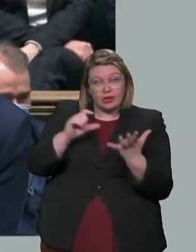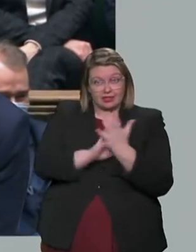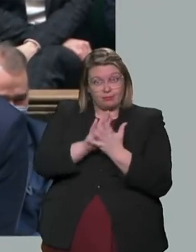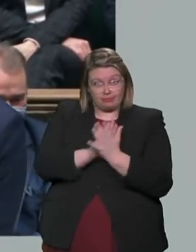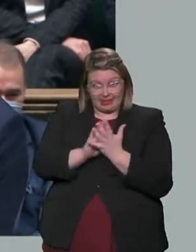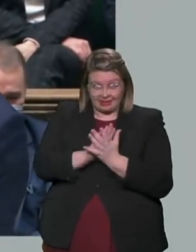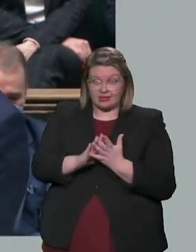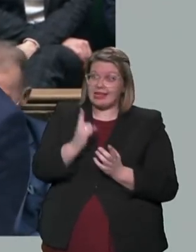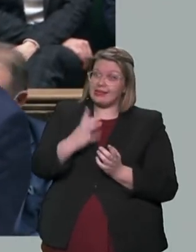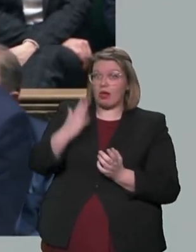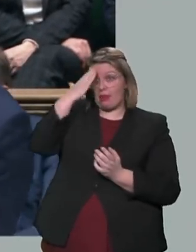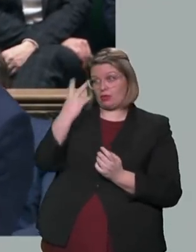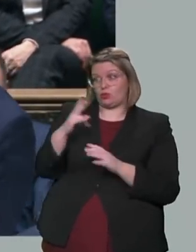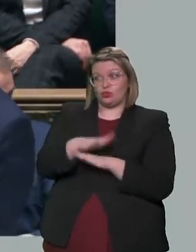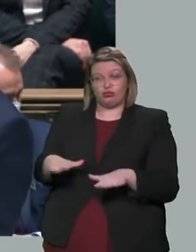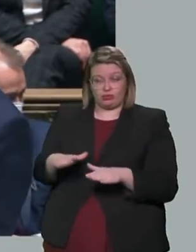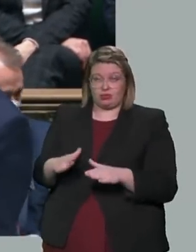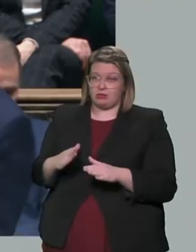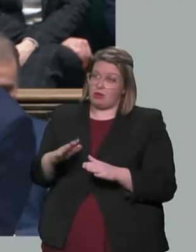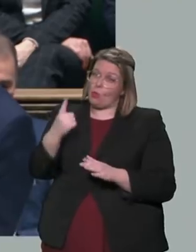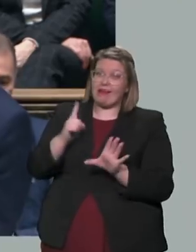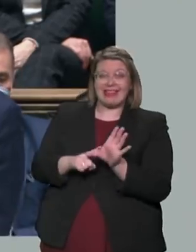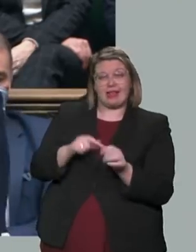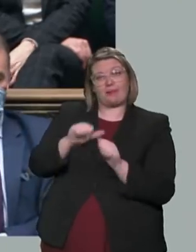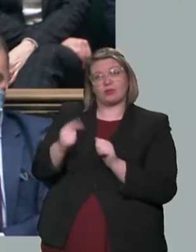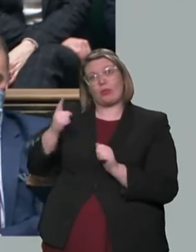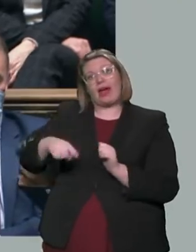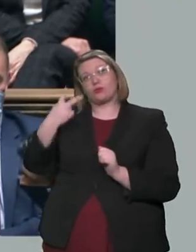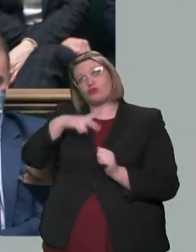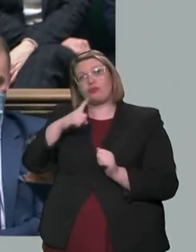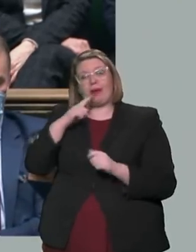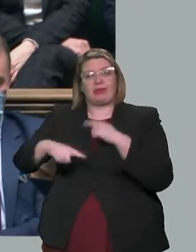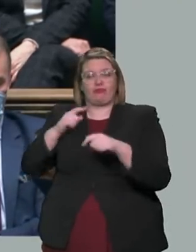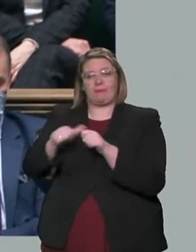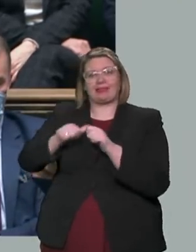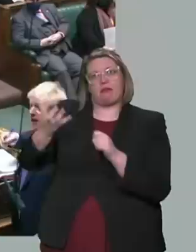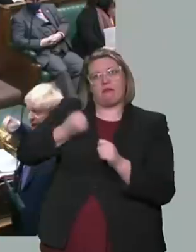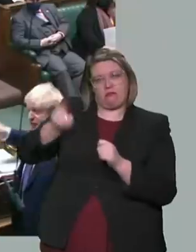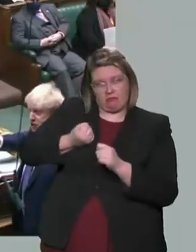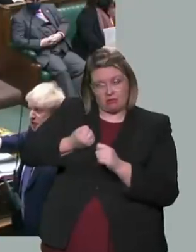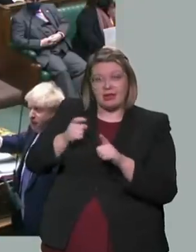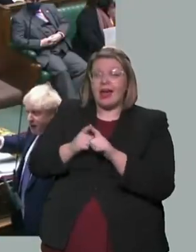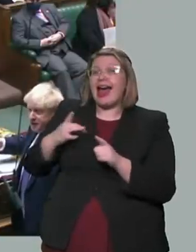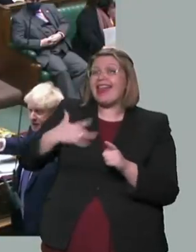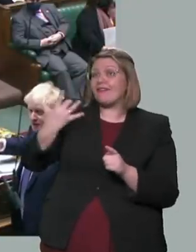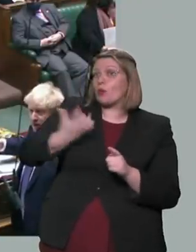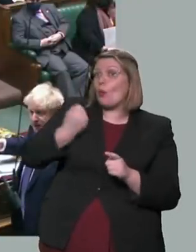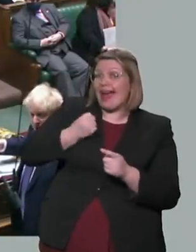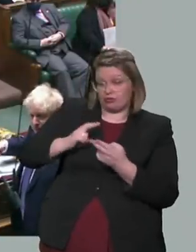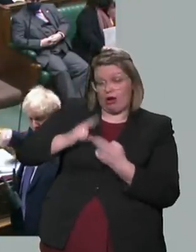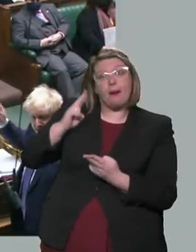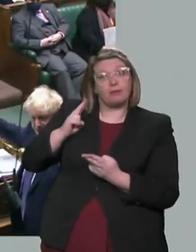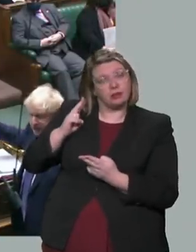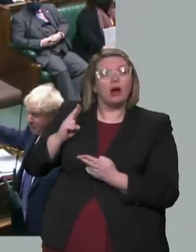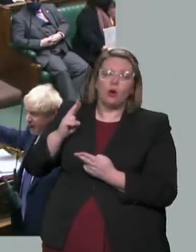£1,200 better off, Mr. Speaker, as a result of what we've done with the living wage, Mr. Speaker, introduced by this